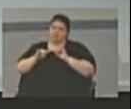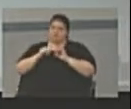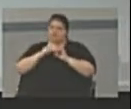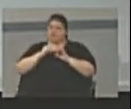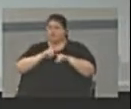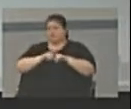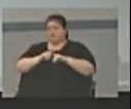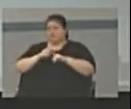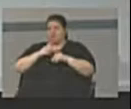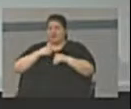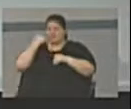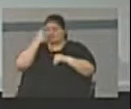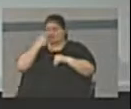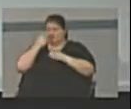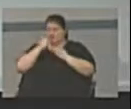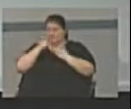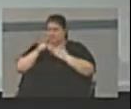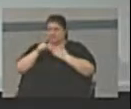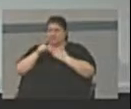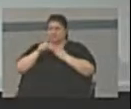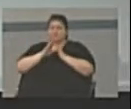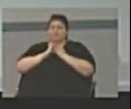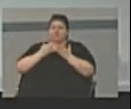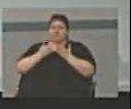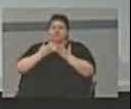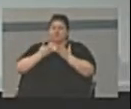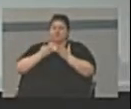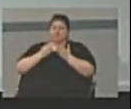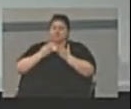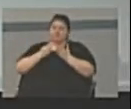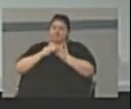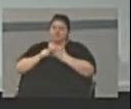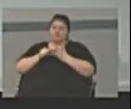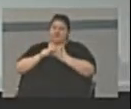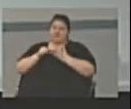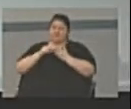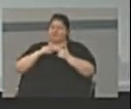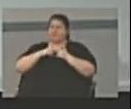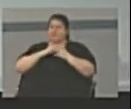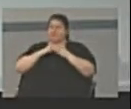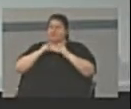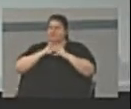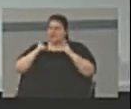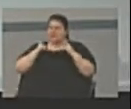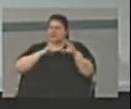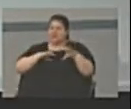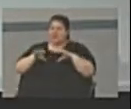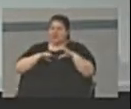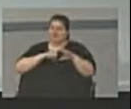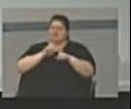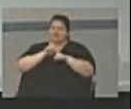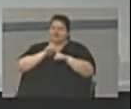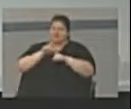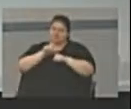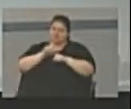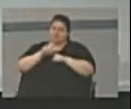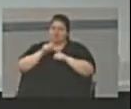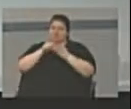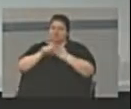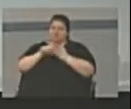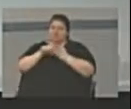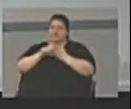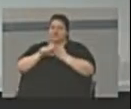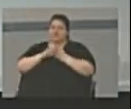us on Facebook. We have a very active Twitter page. Whenever we go to meetings, there's someone, I think the term is